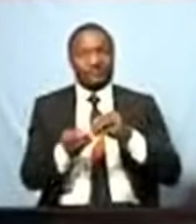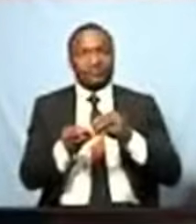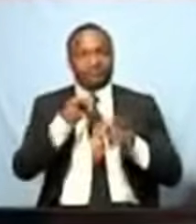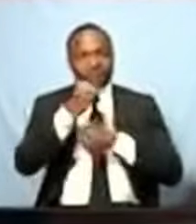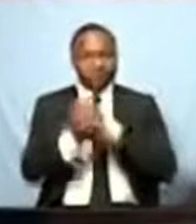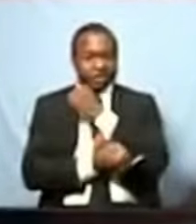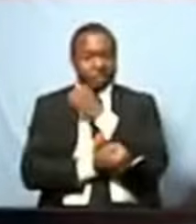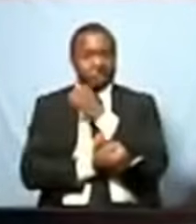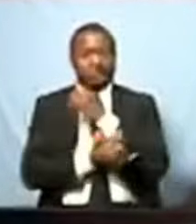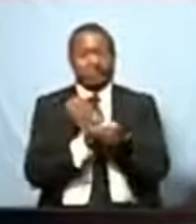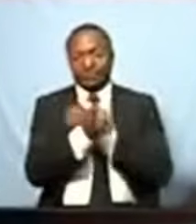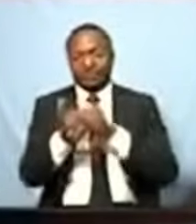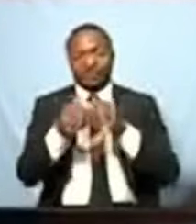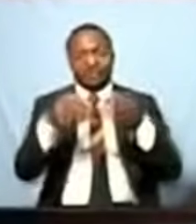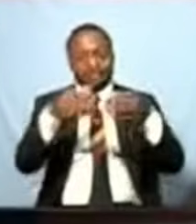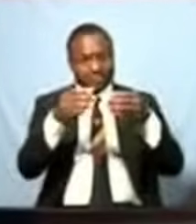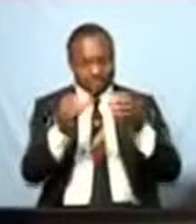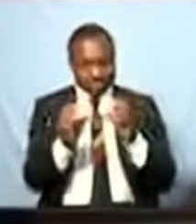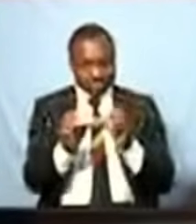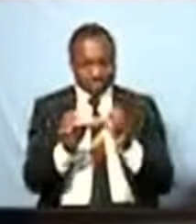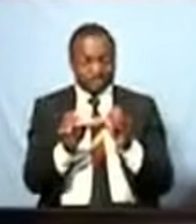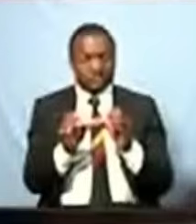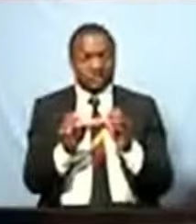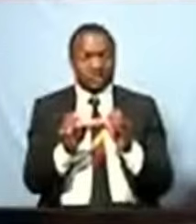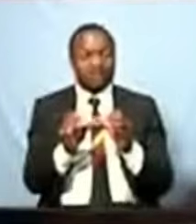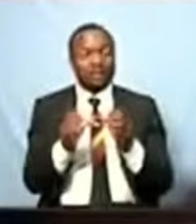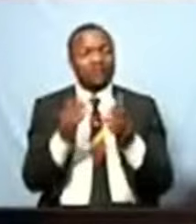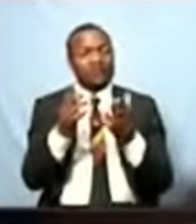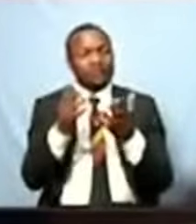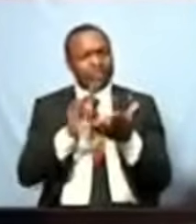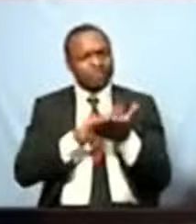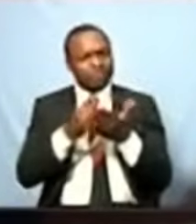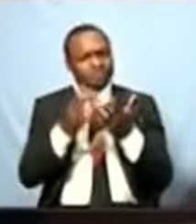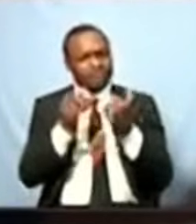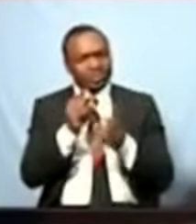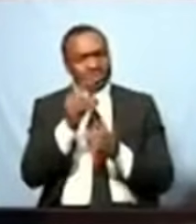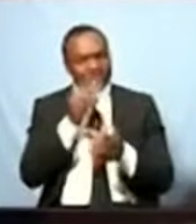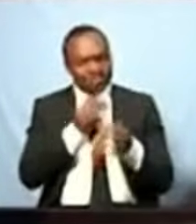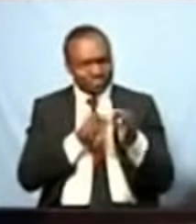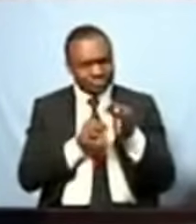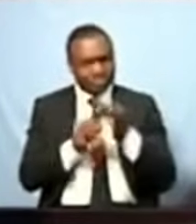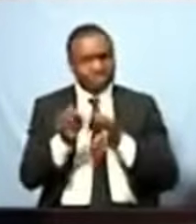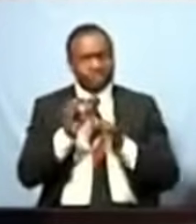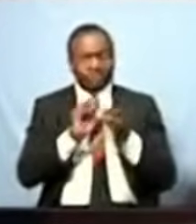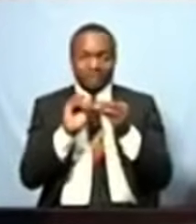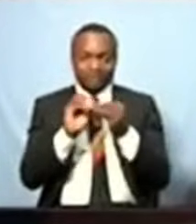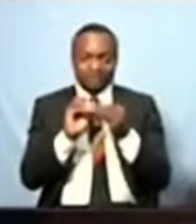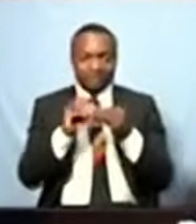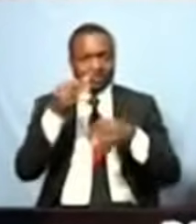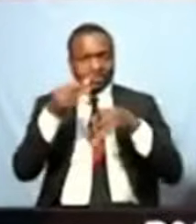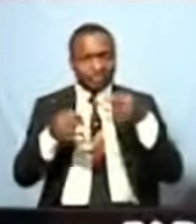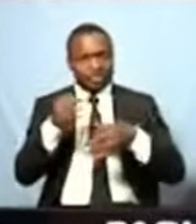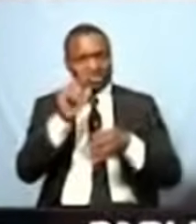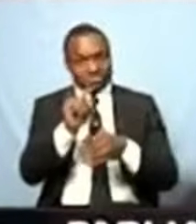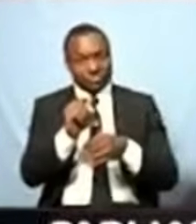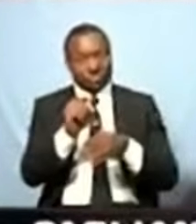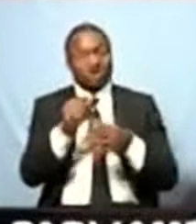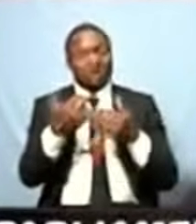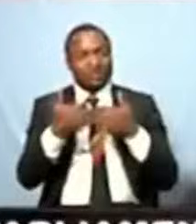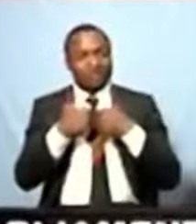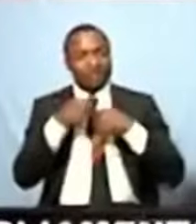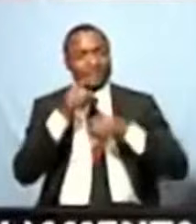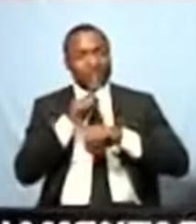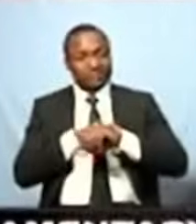extra constituencies. Witness, I want you to elaborate much more if you took time